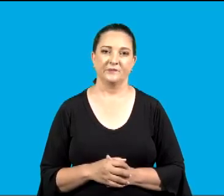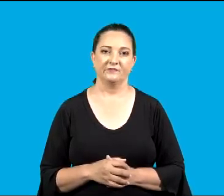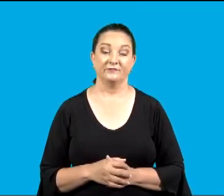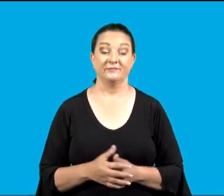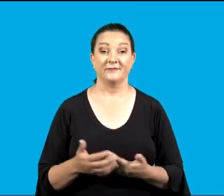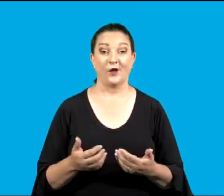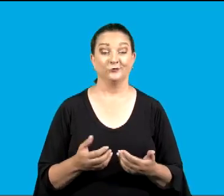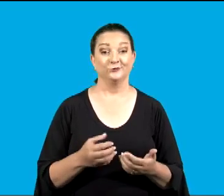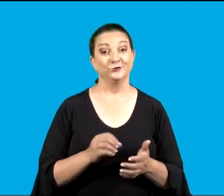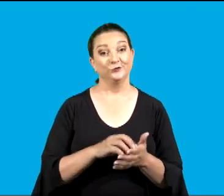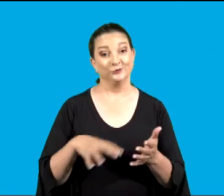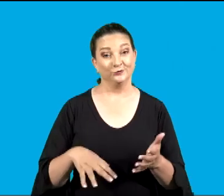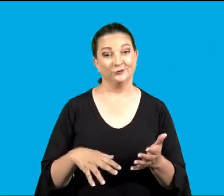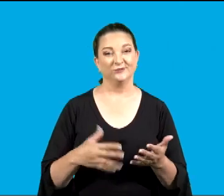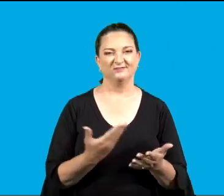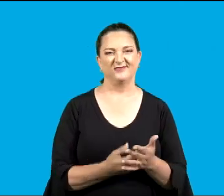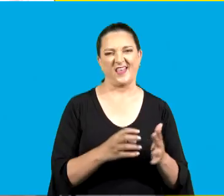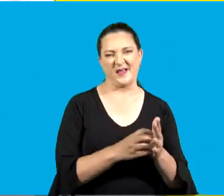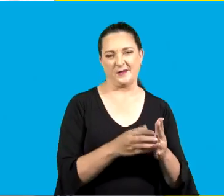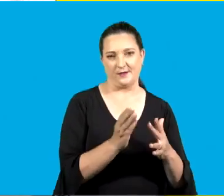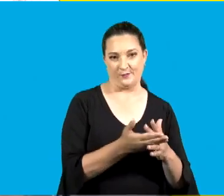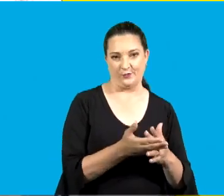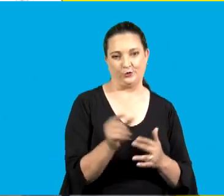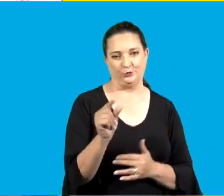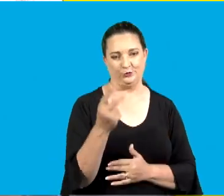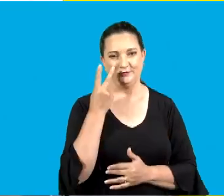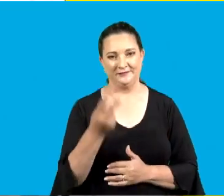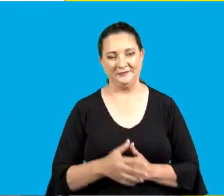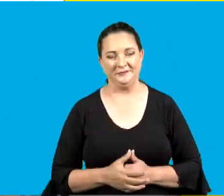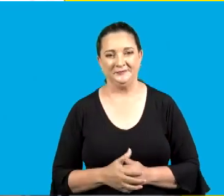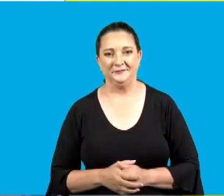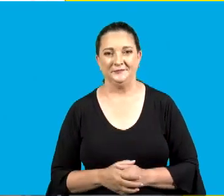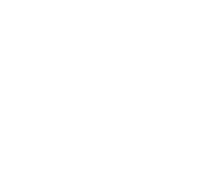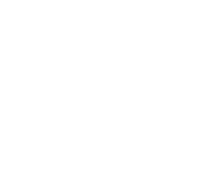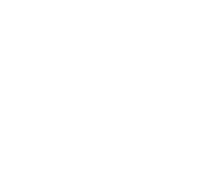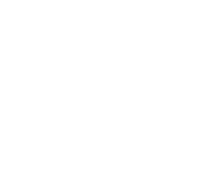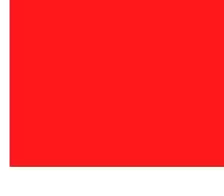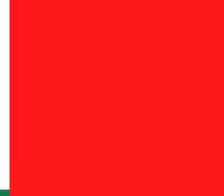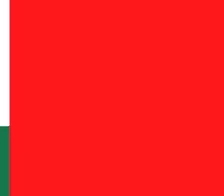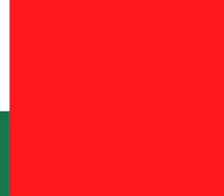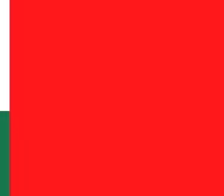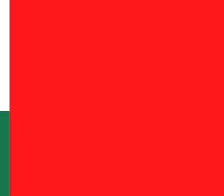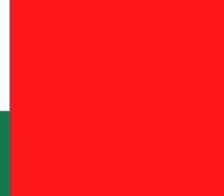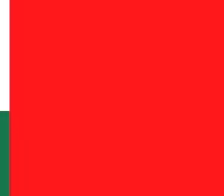1,632,050. Dear learners, let us go for an ad break, and I'll see you shortly.